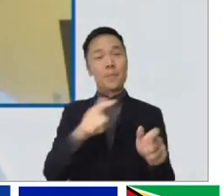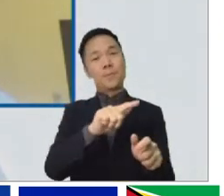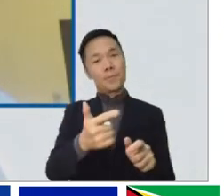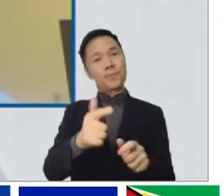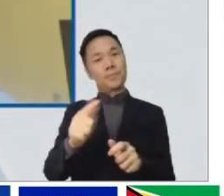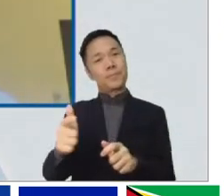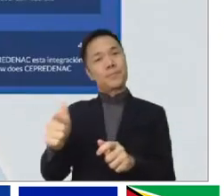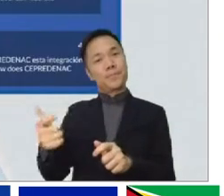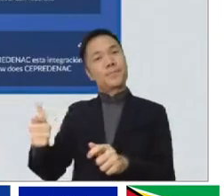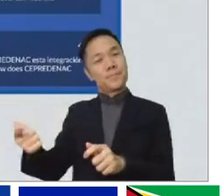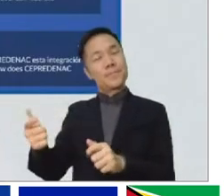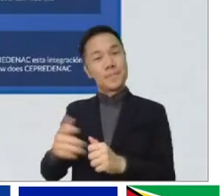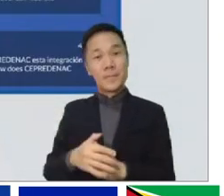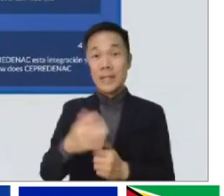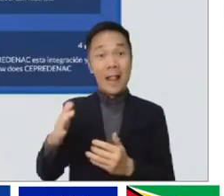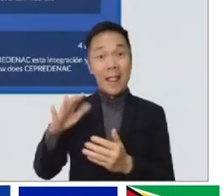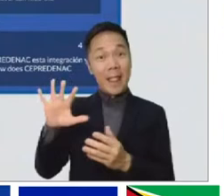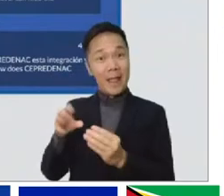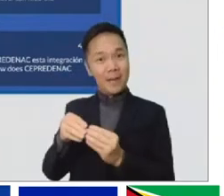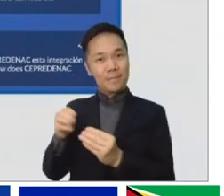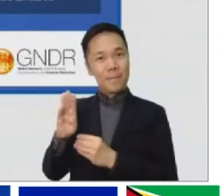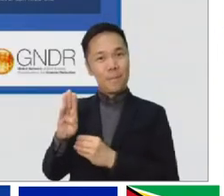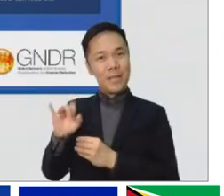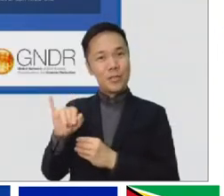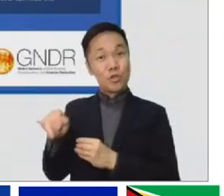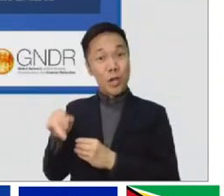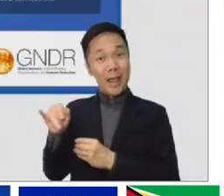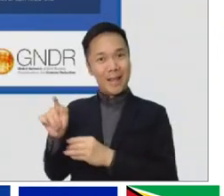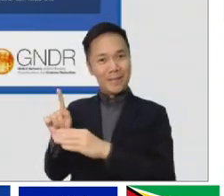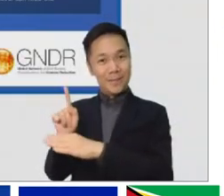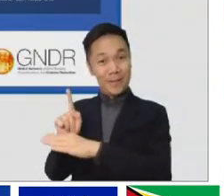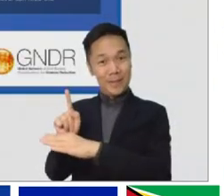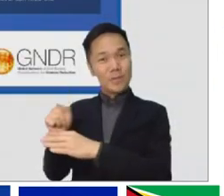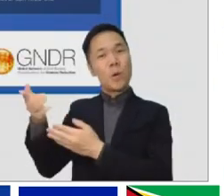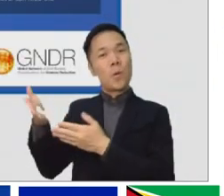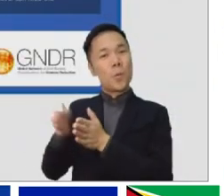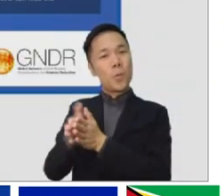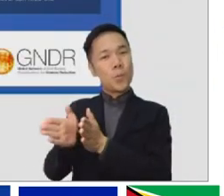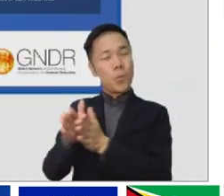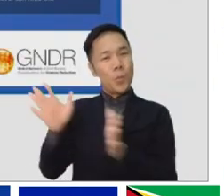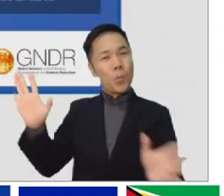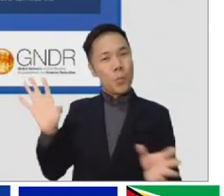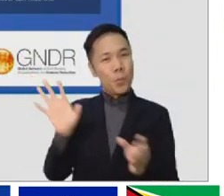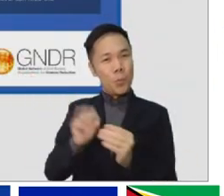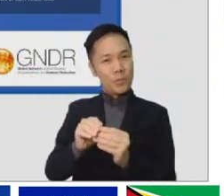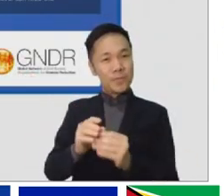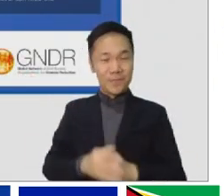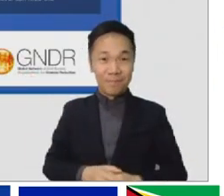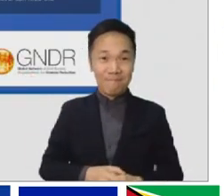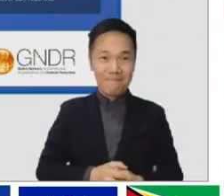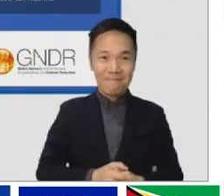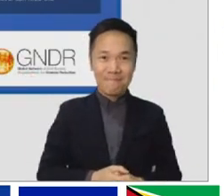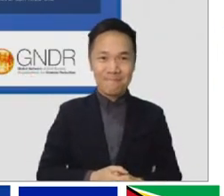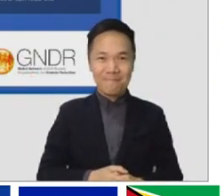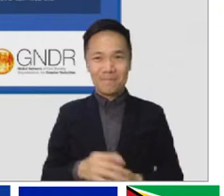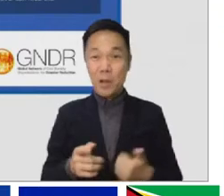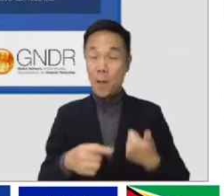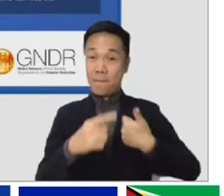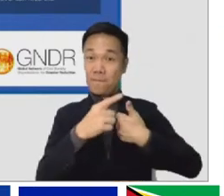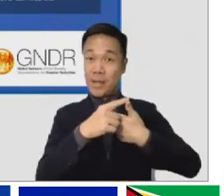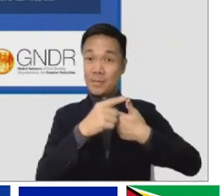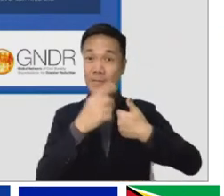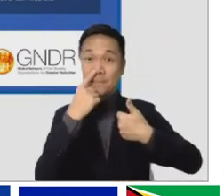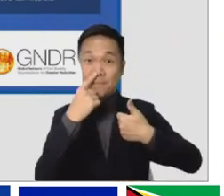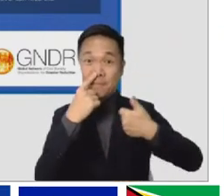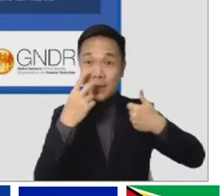to close out with his comments. And so I will begin with the first question I have in front of me,